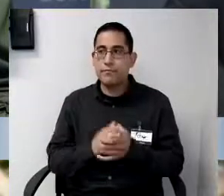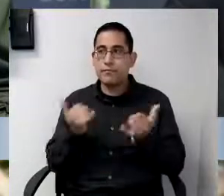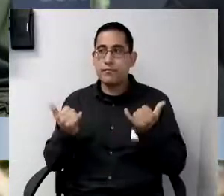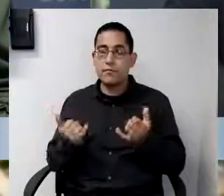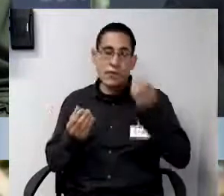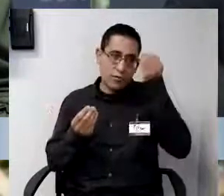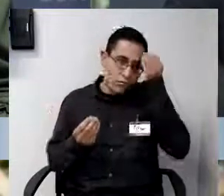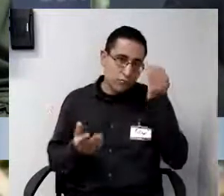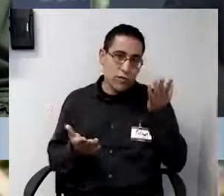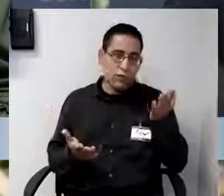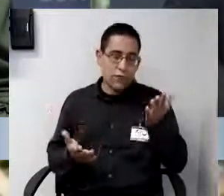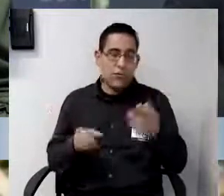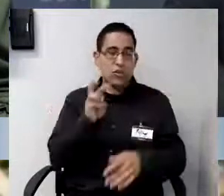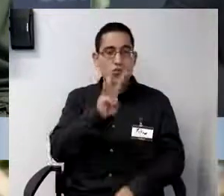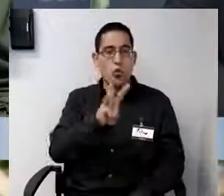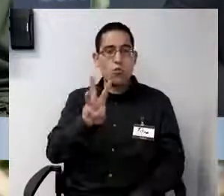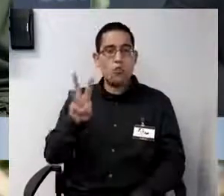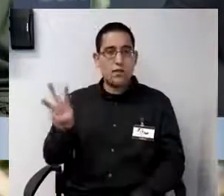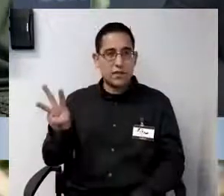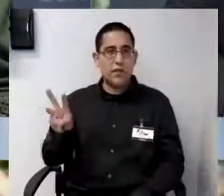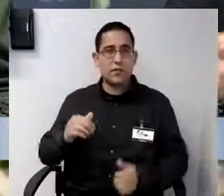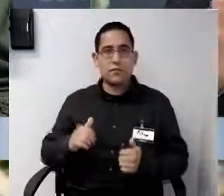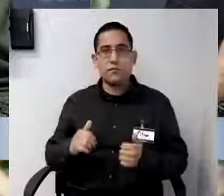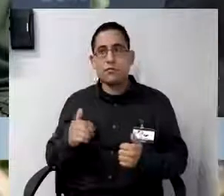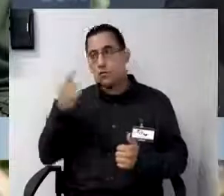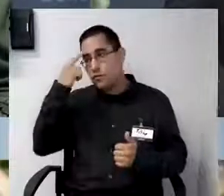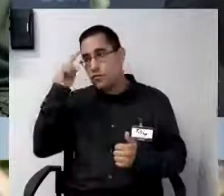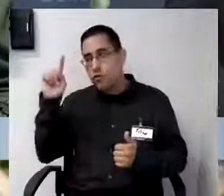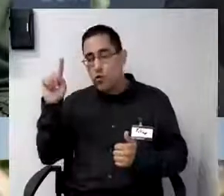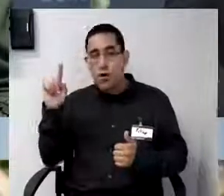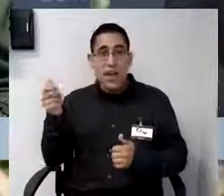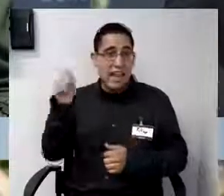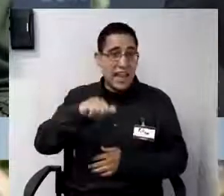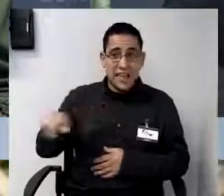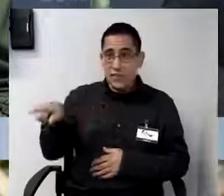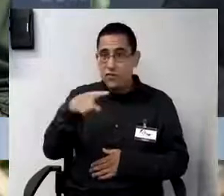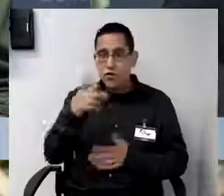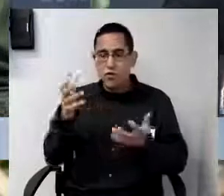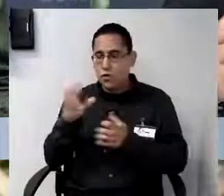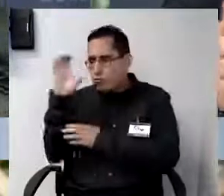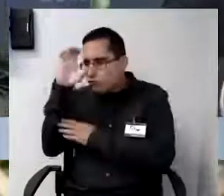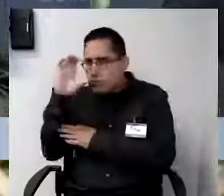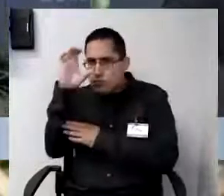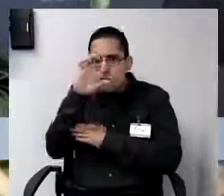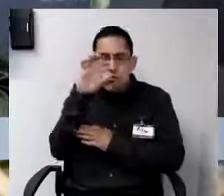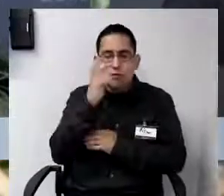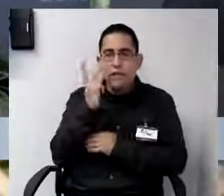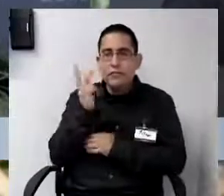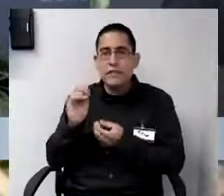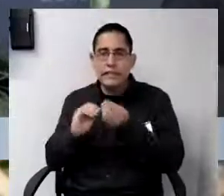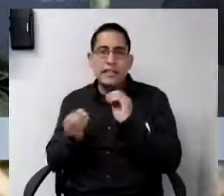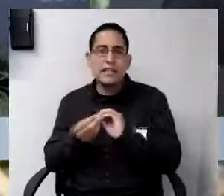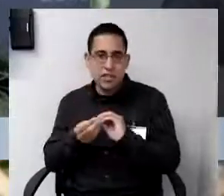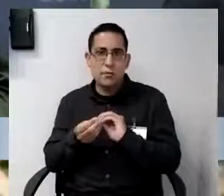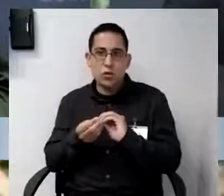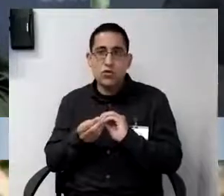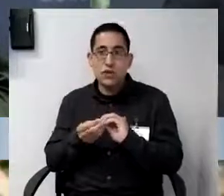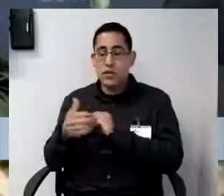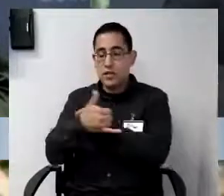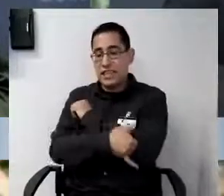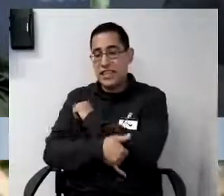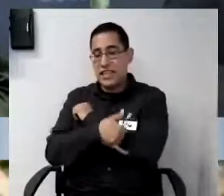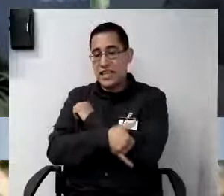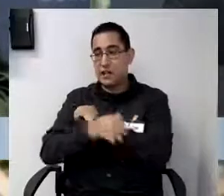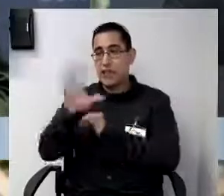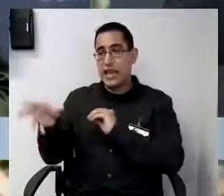website address for any of you that want to kind of search around. And the county has added